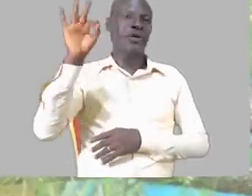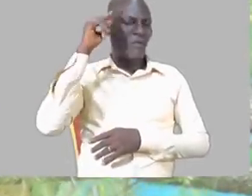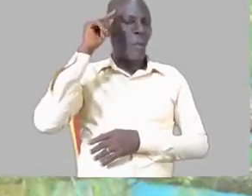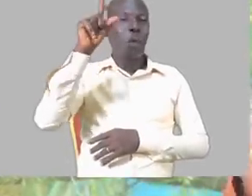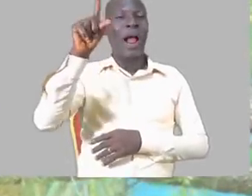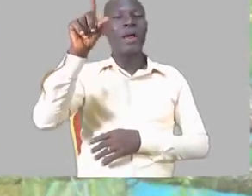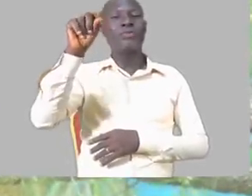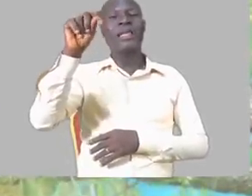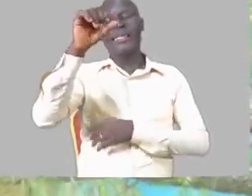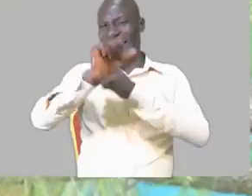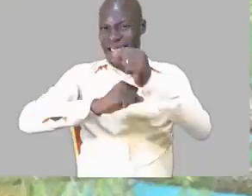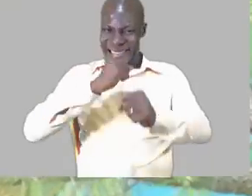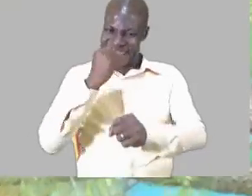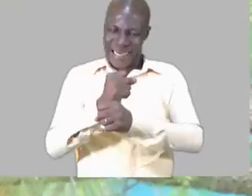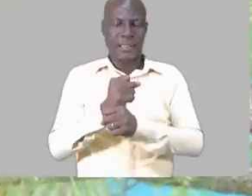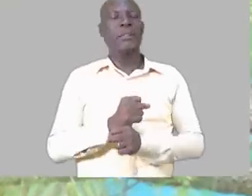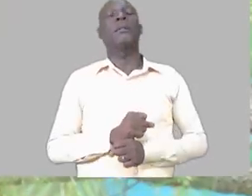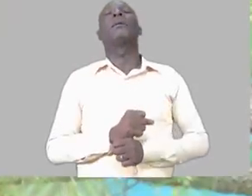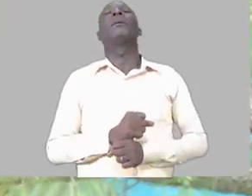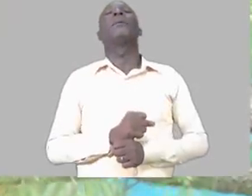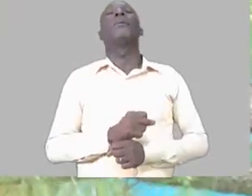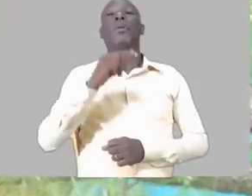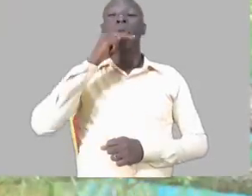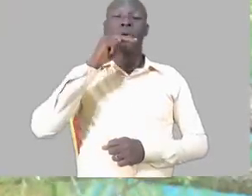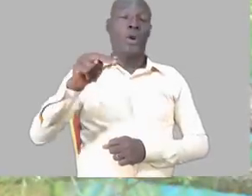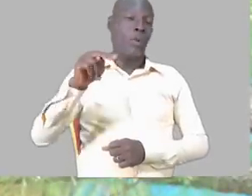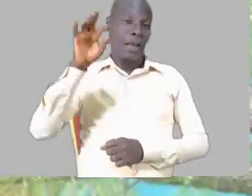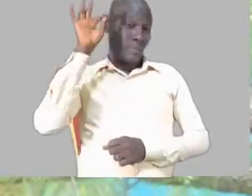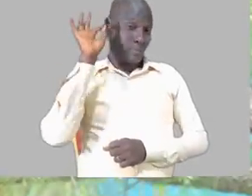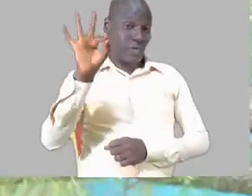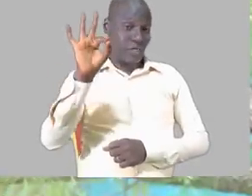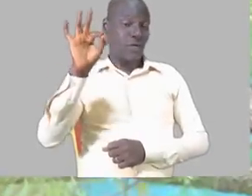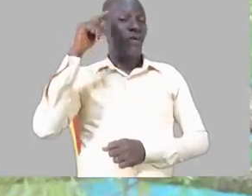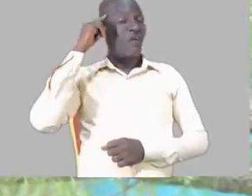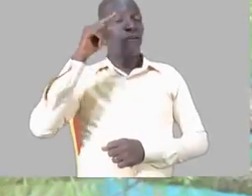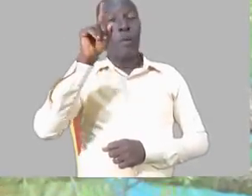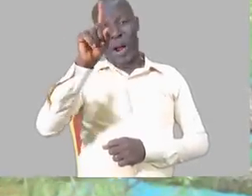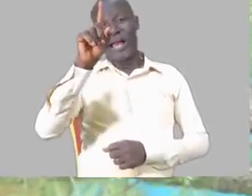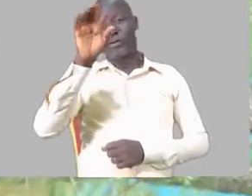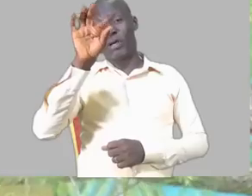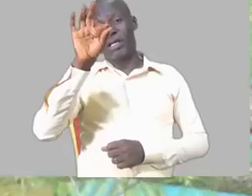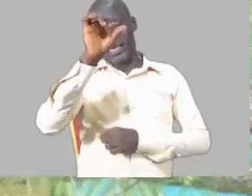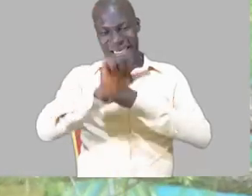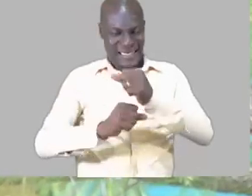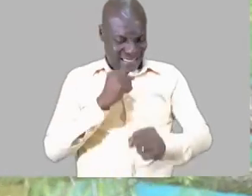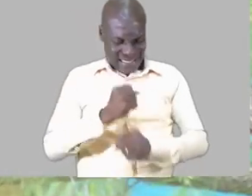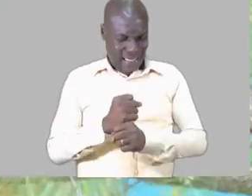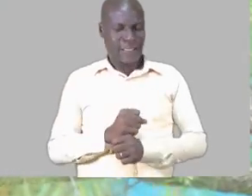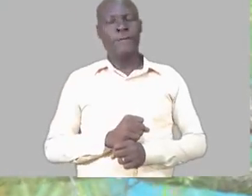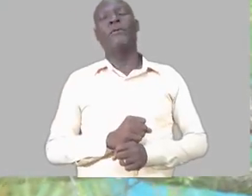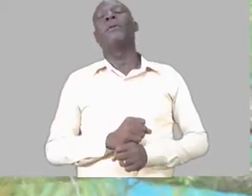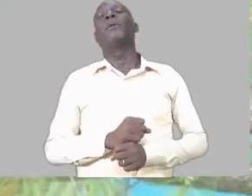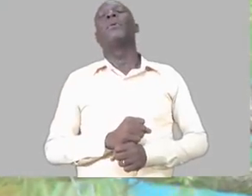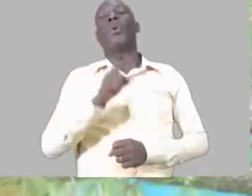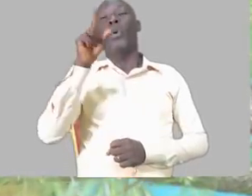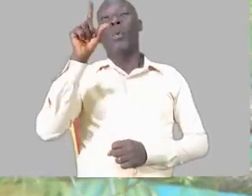120 years minua jasem ni yo 120 years